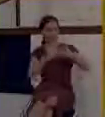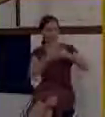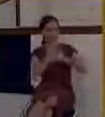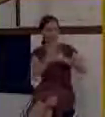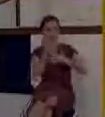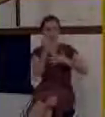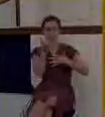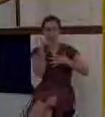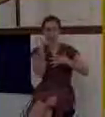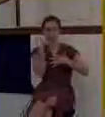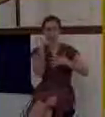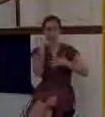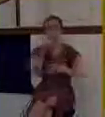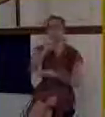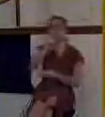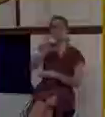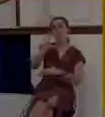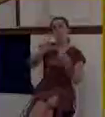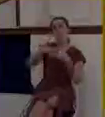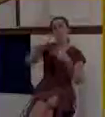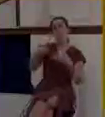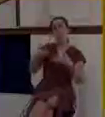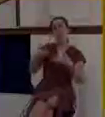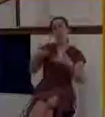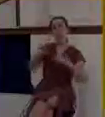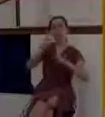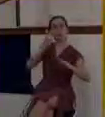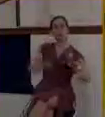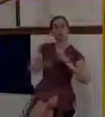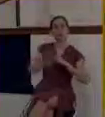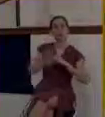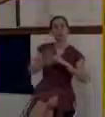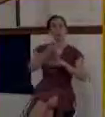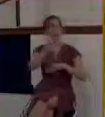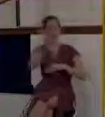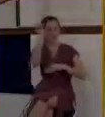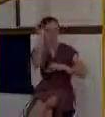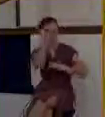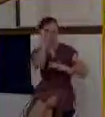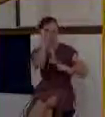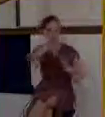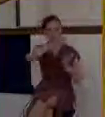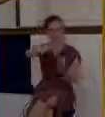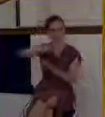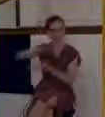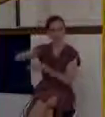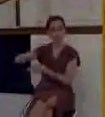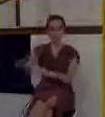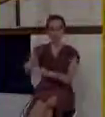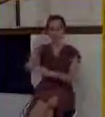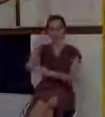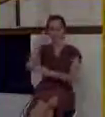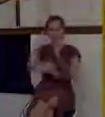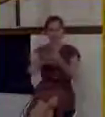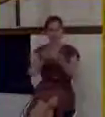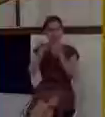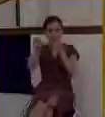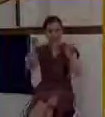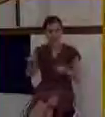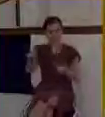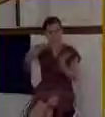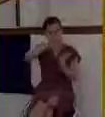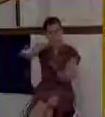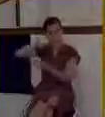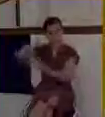lay aside your presuppositions. You have to lay aside your previous belief system and allow the Bible to